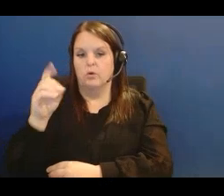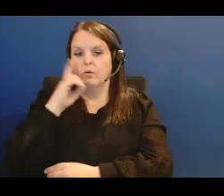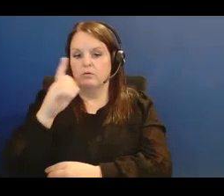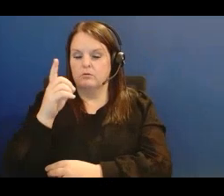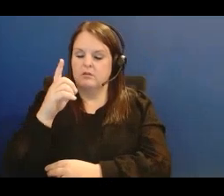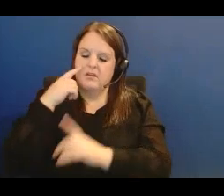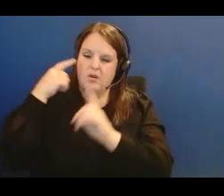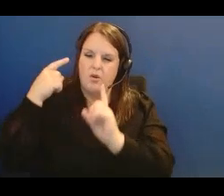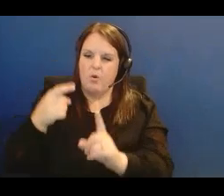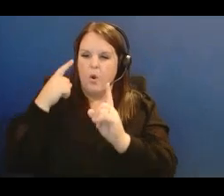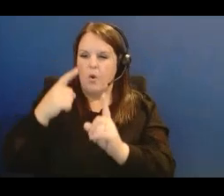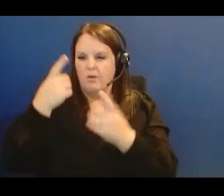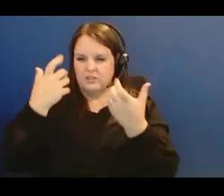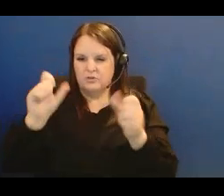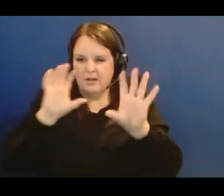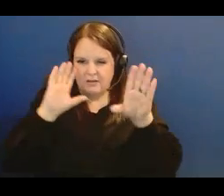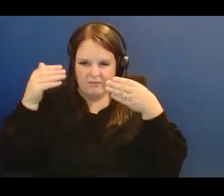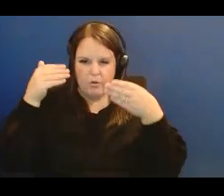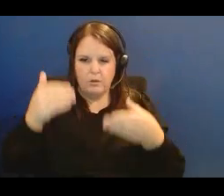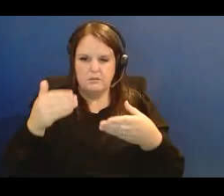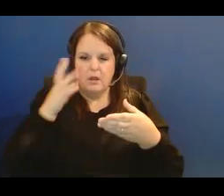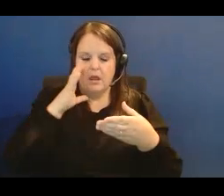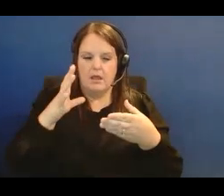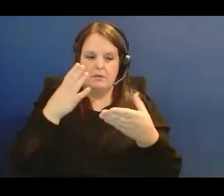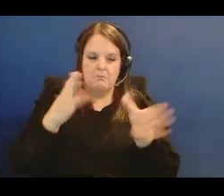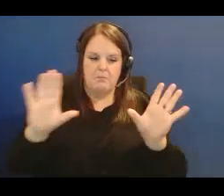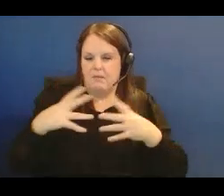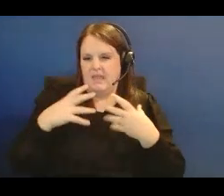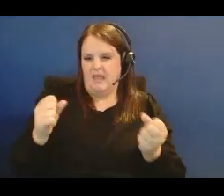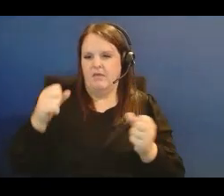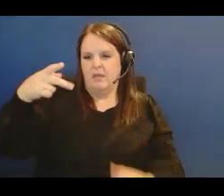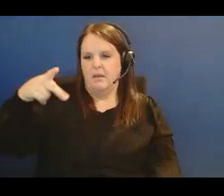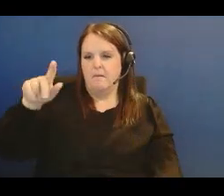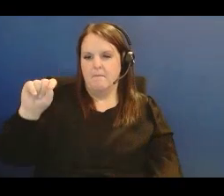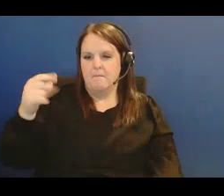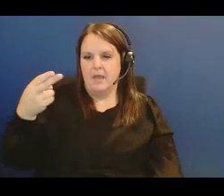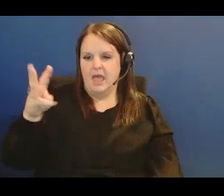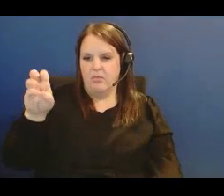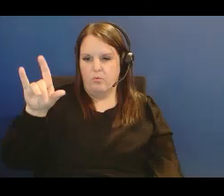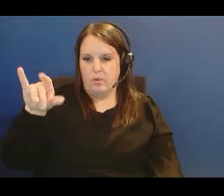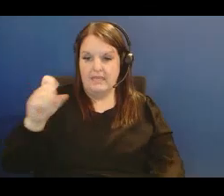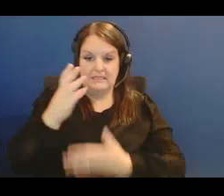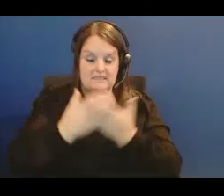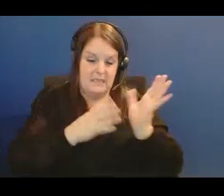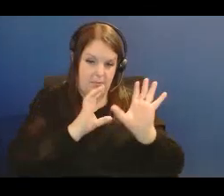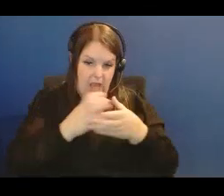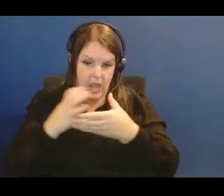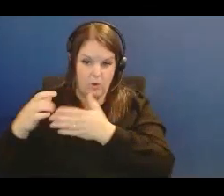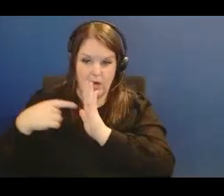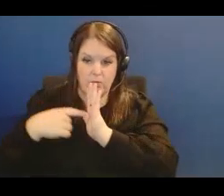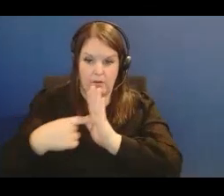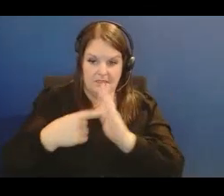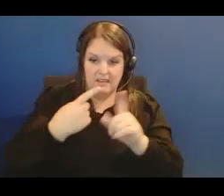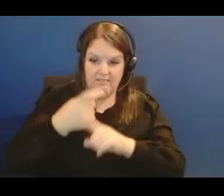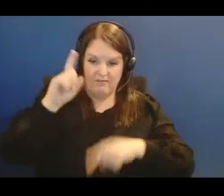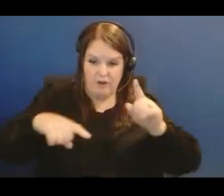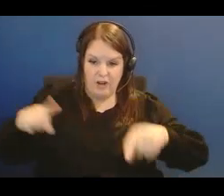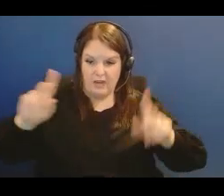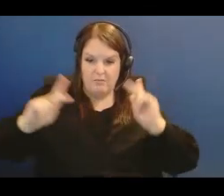career pathways. Some of those categories that were represented by various people